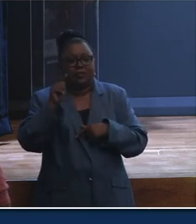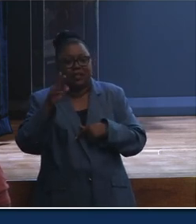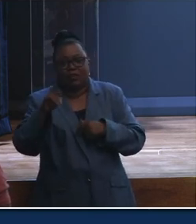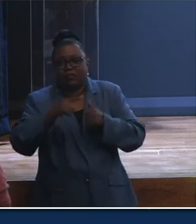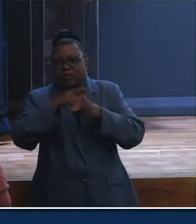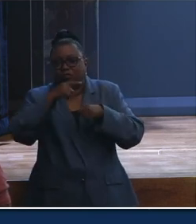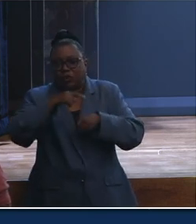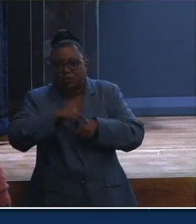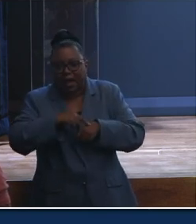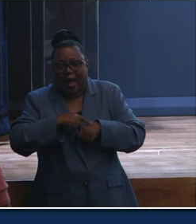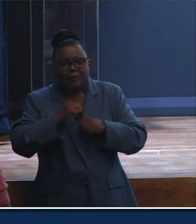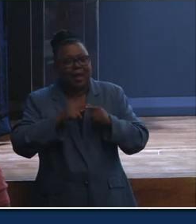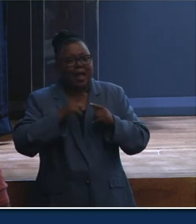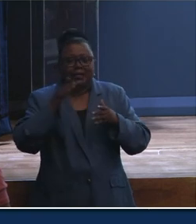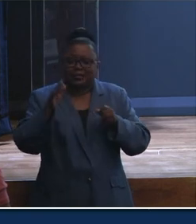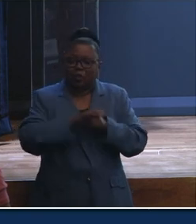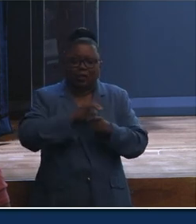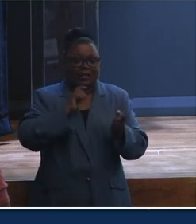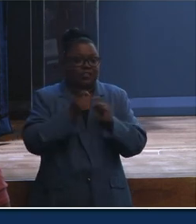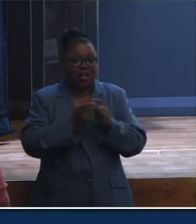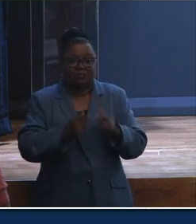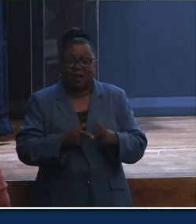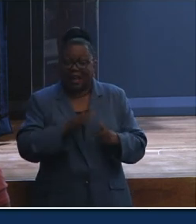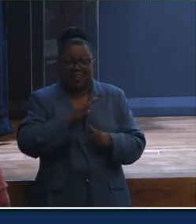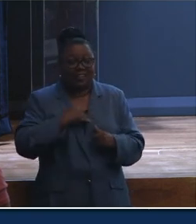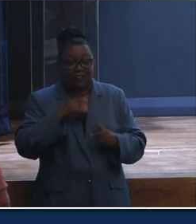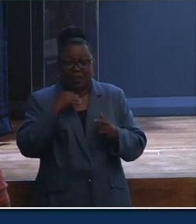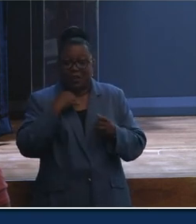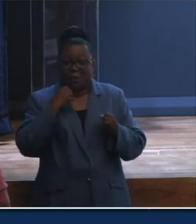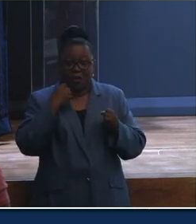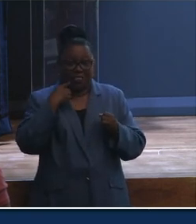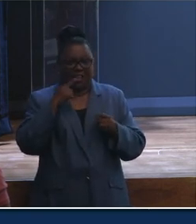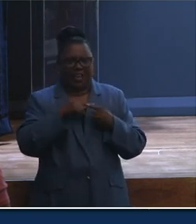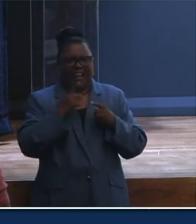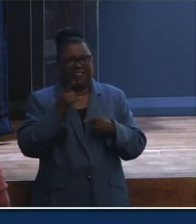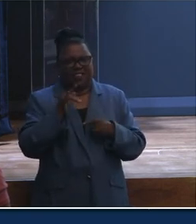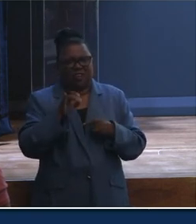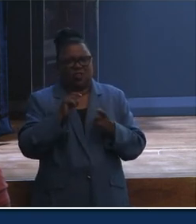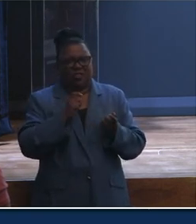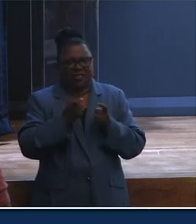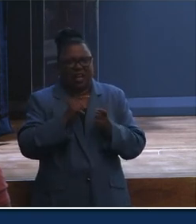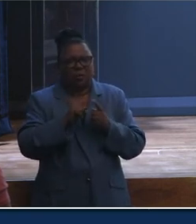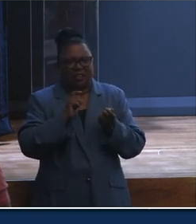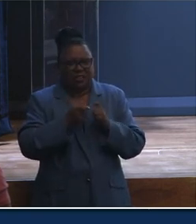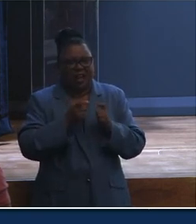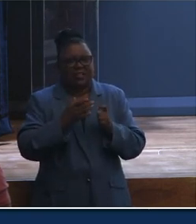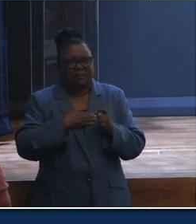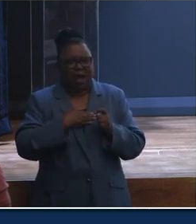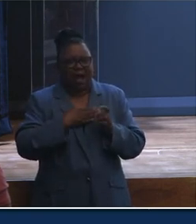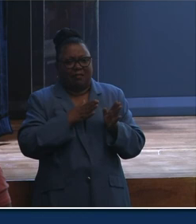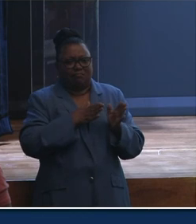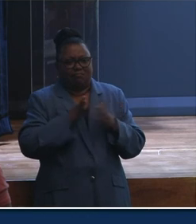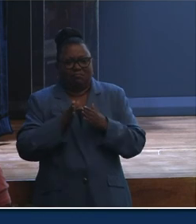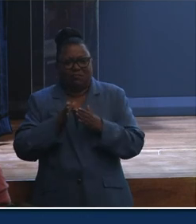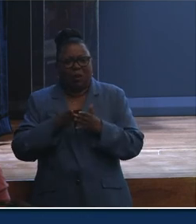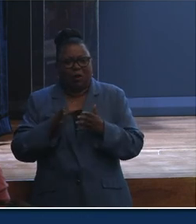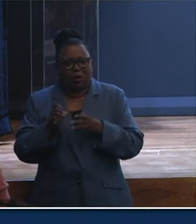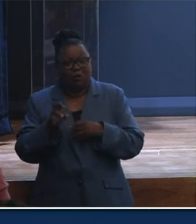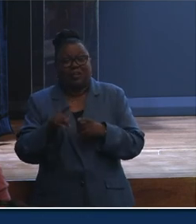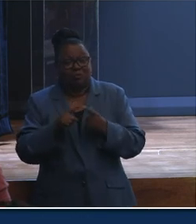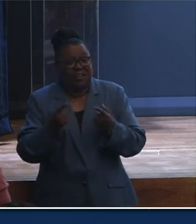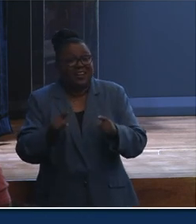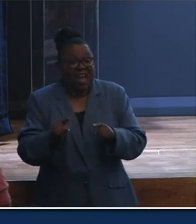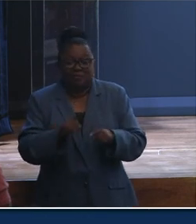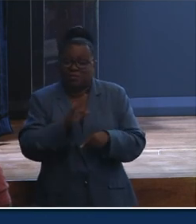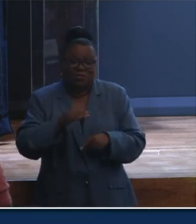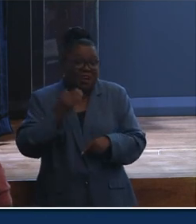for the first time and completely changed my life. I never in a million years would think a figure skater would change my course of my career. But it happened,